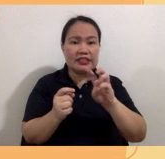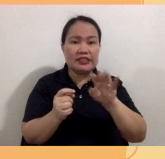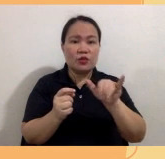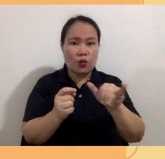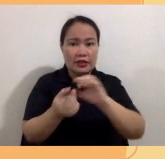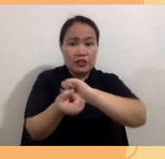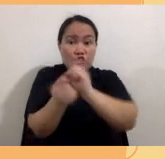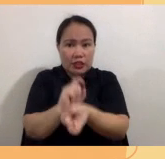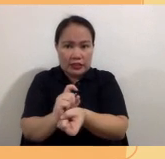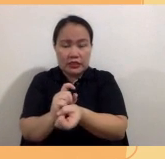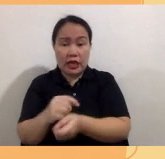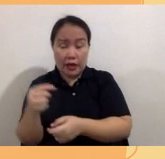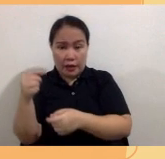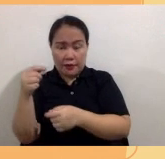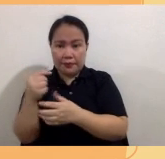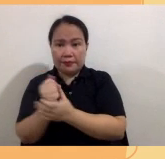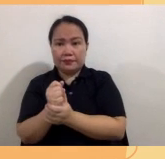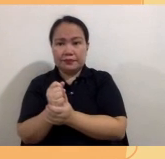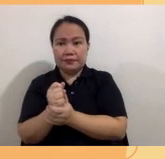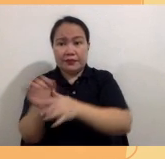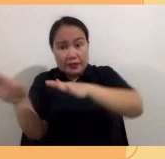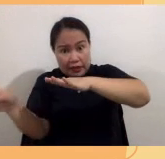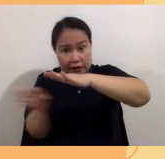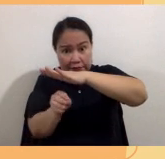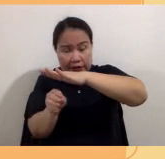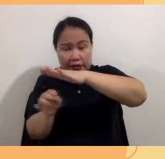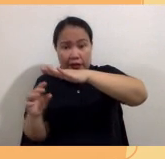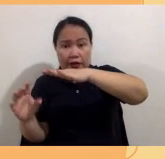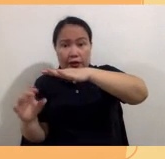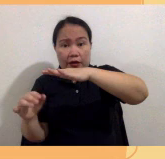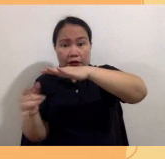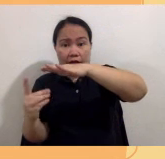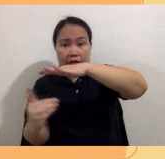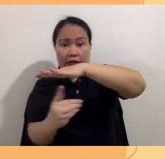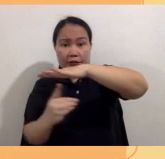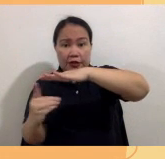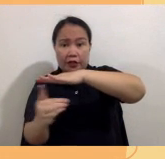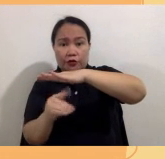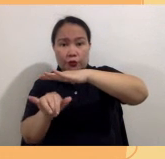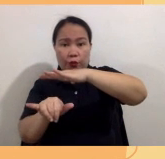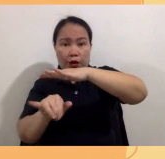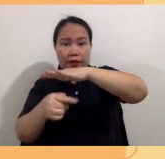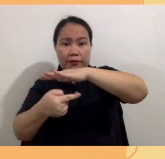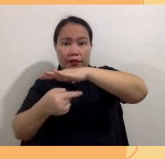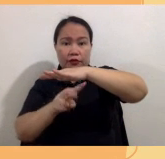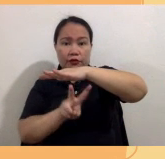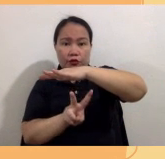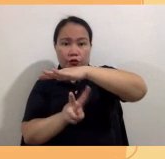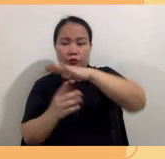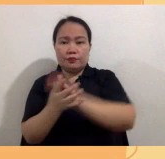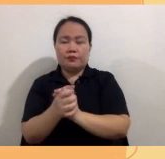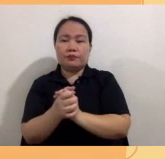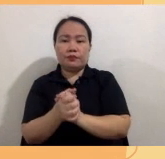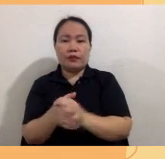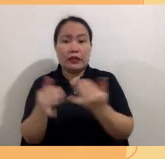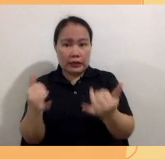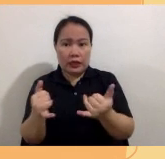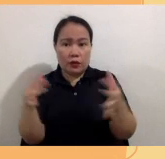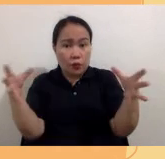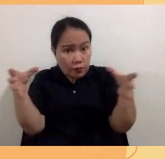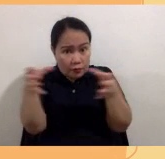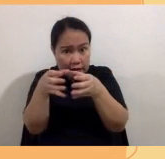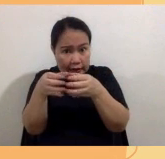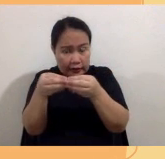And then, copy your common denominator. So, we have y minus 2. So, now, we will